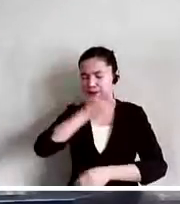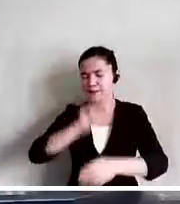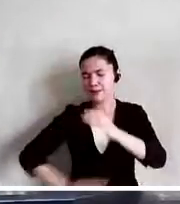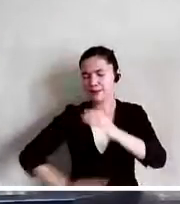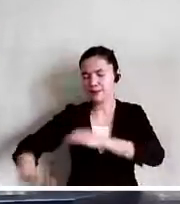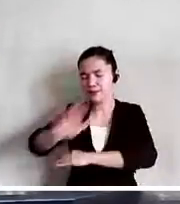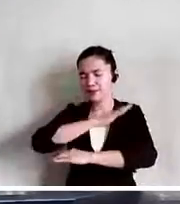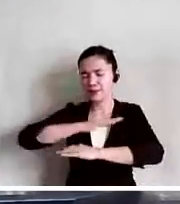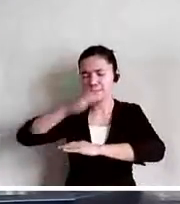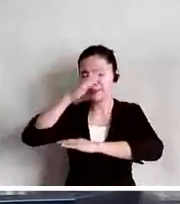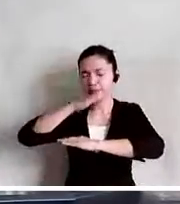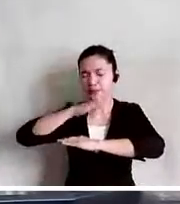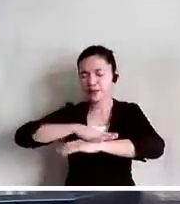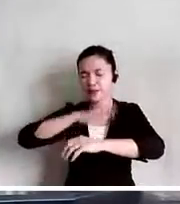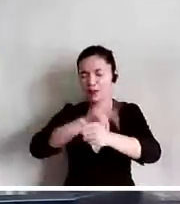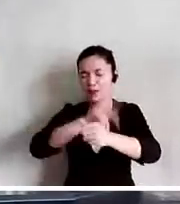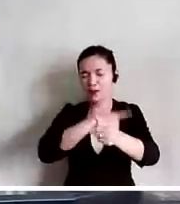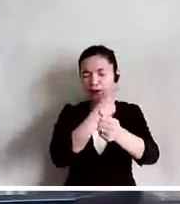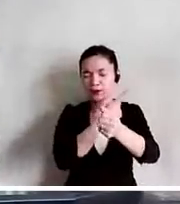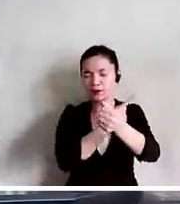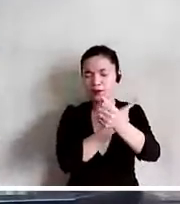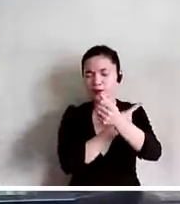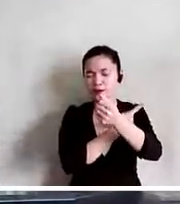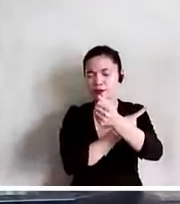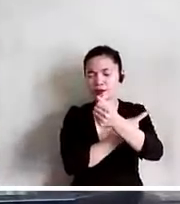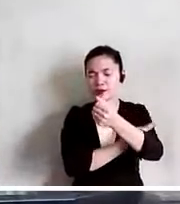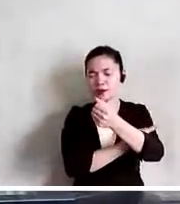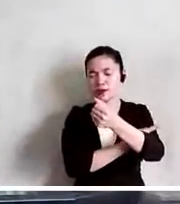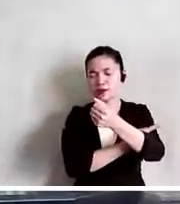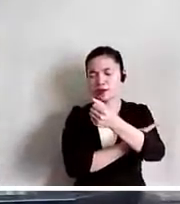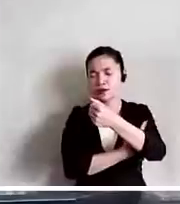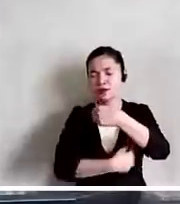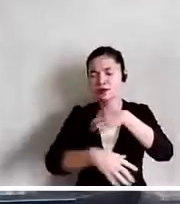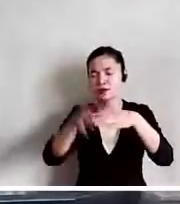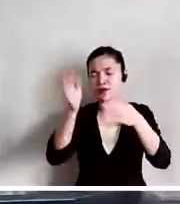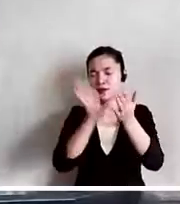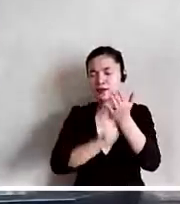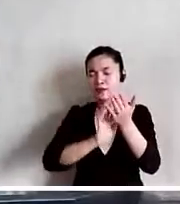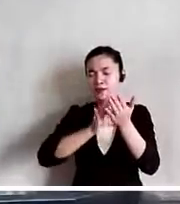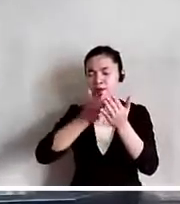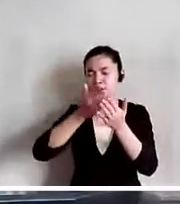kingdom and the power.